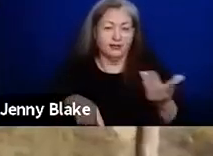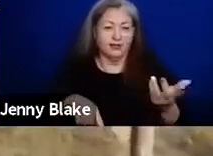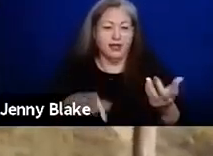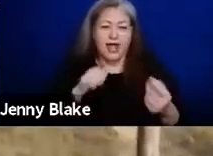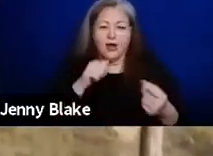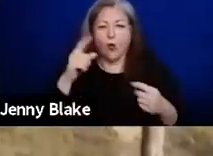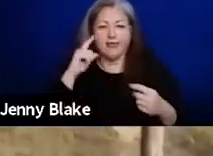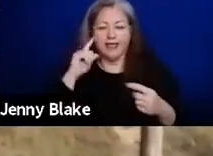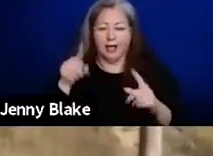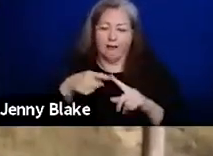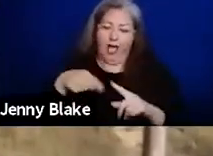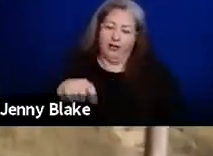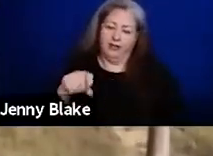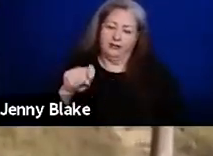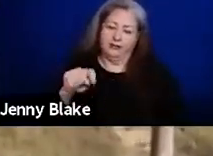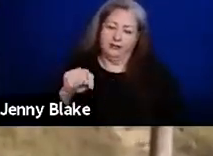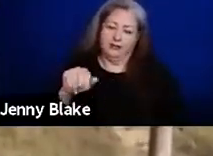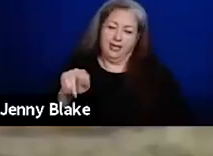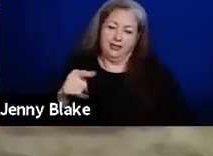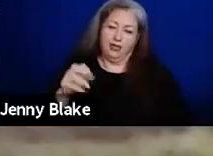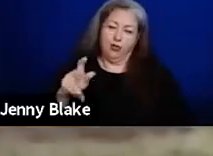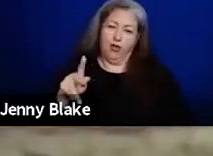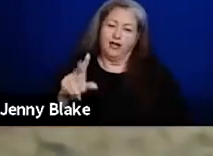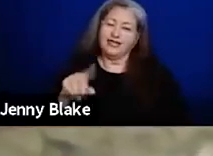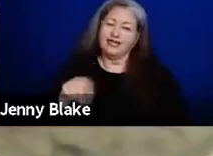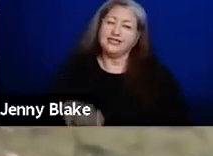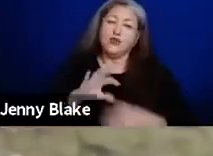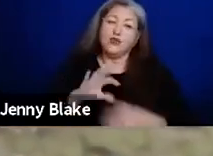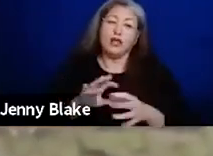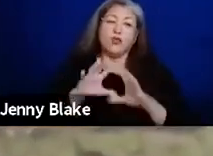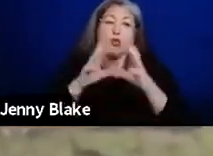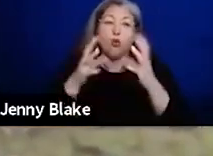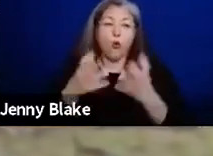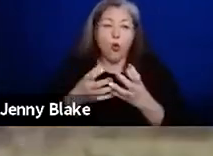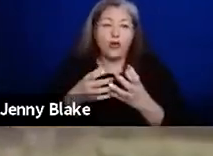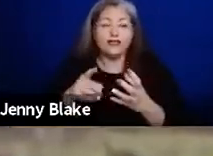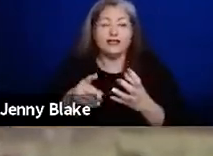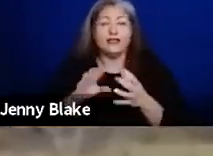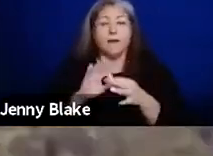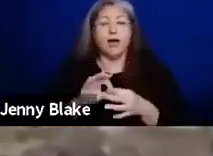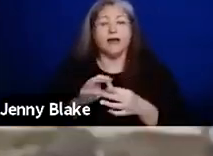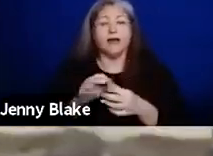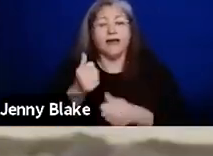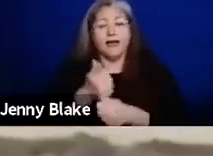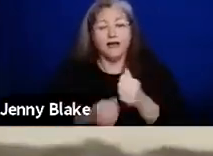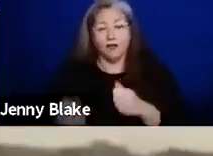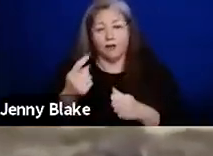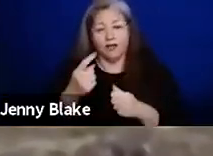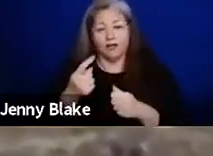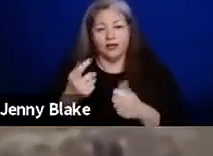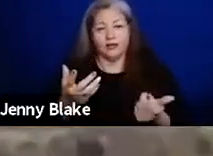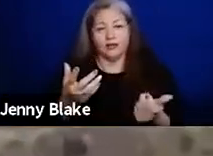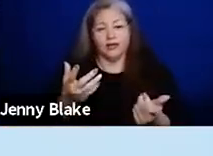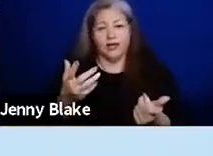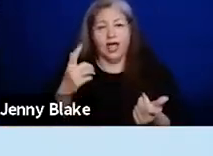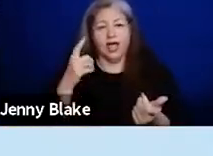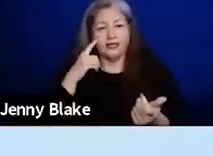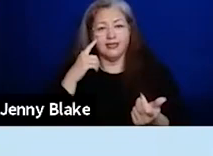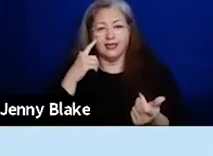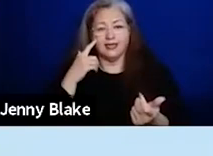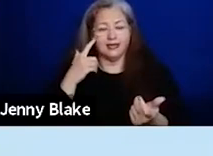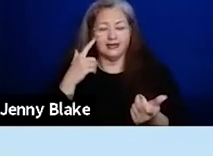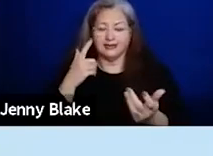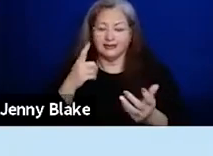about Standing Rock. I think it's about the world. I think it's about everybody. I think there's something